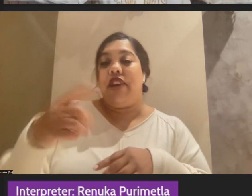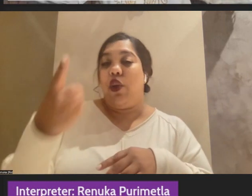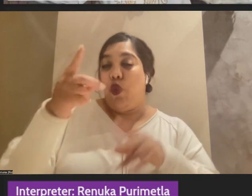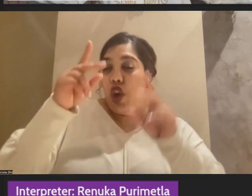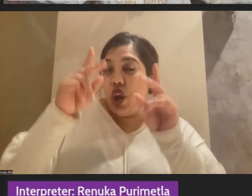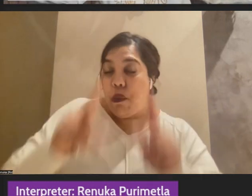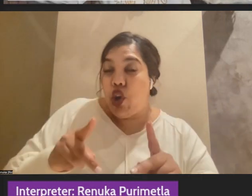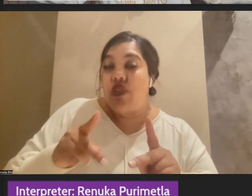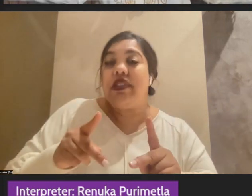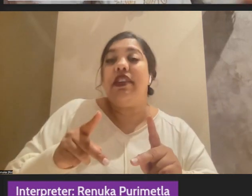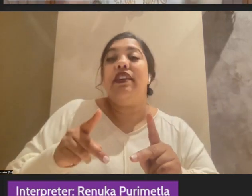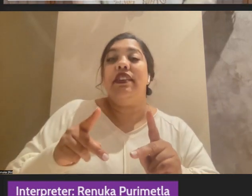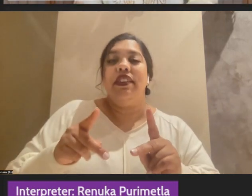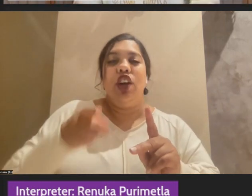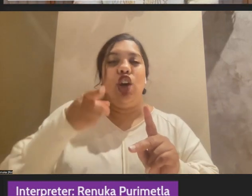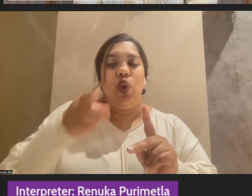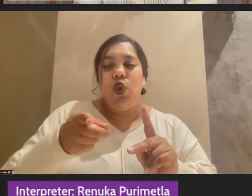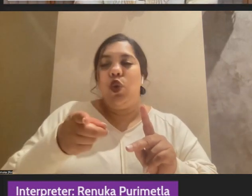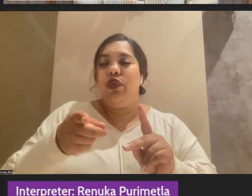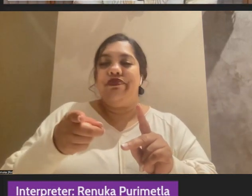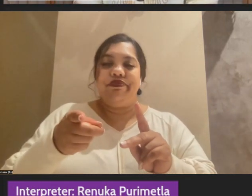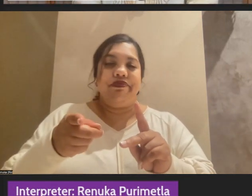which I live.